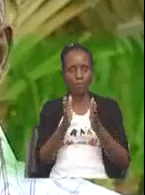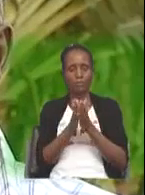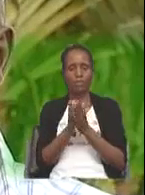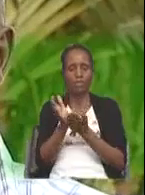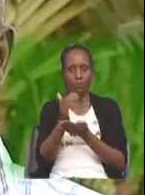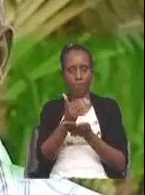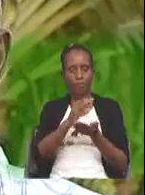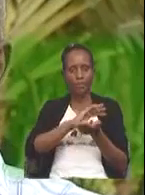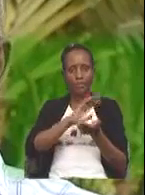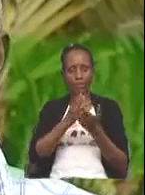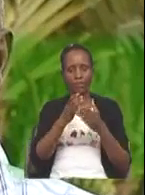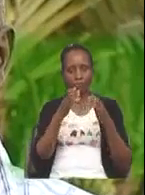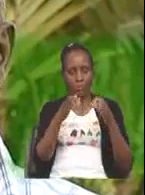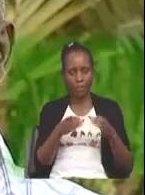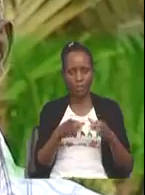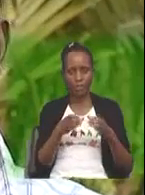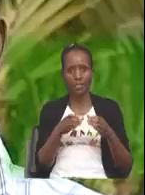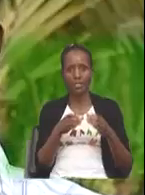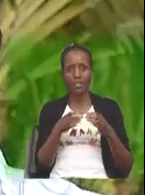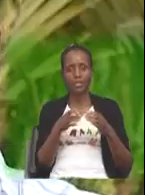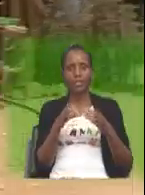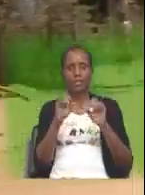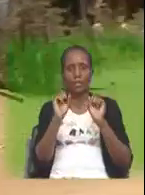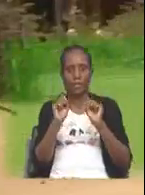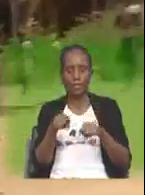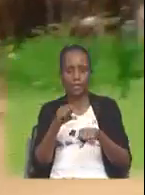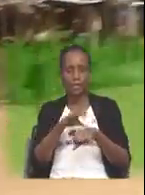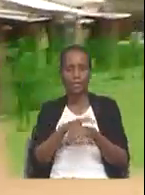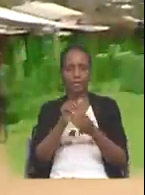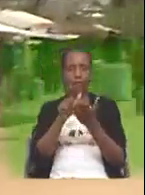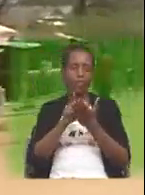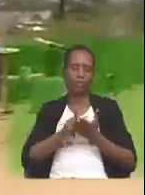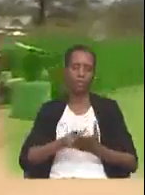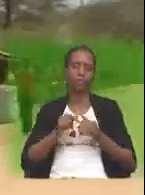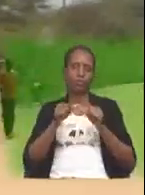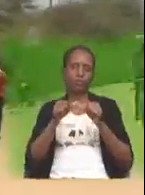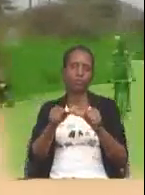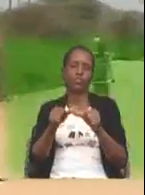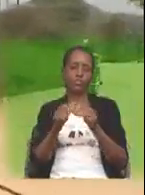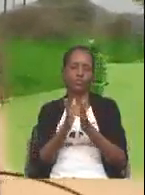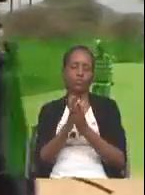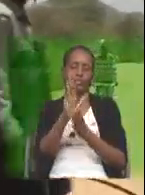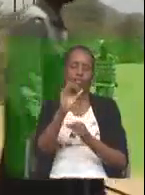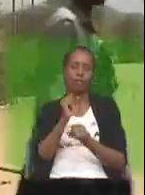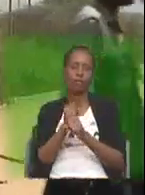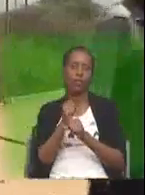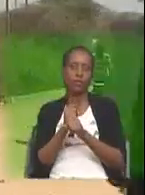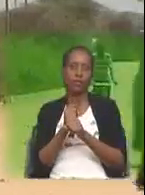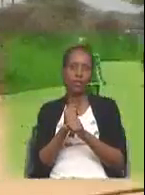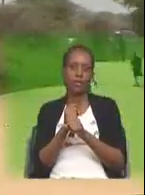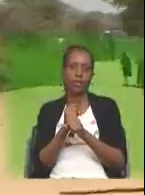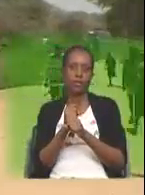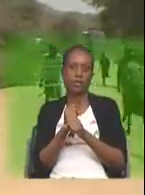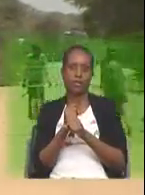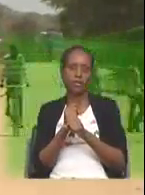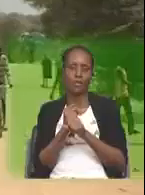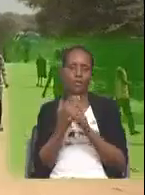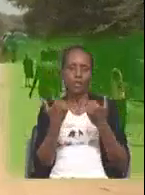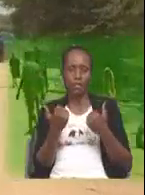revolving fund committees, through their groups, they can secure loans to continue with the activities in the field. Hata ukiona mimi